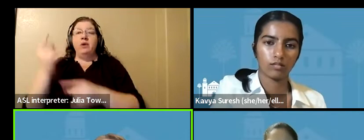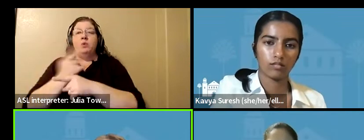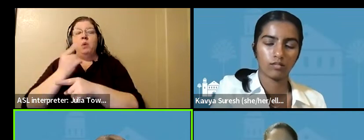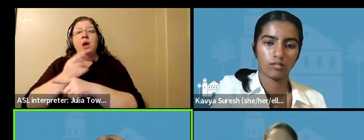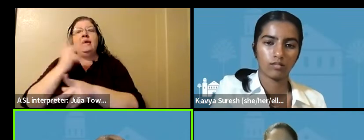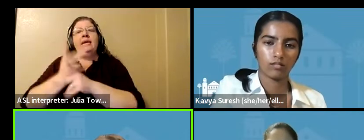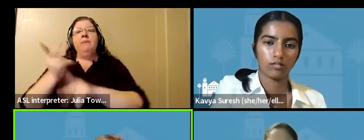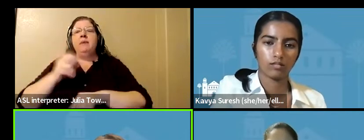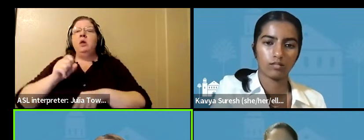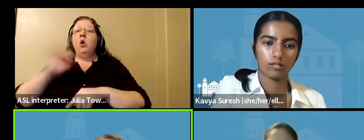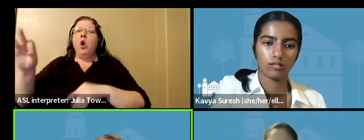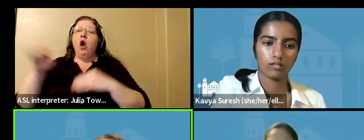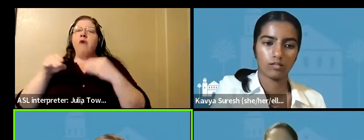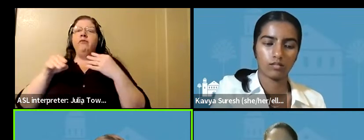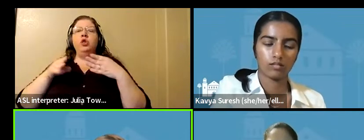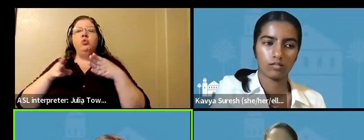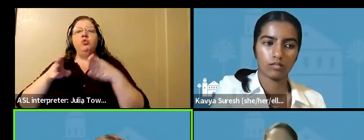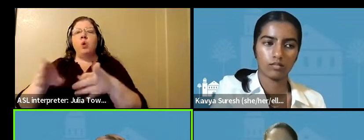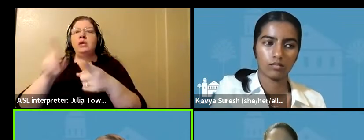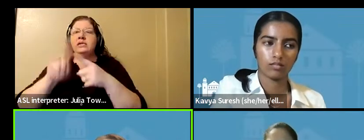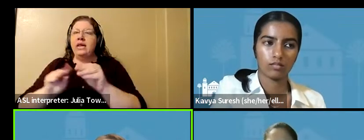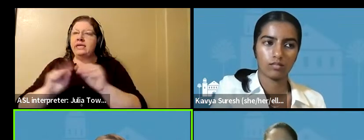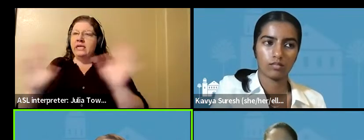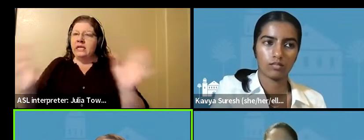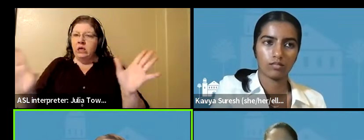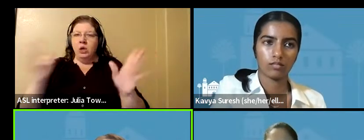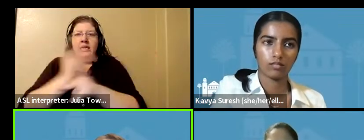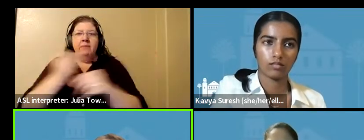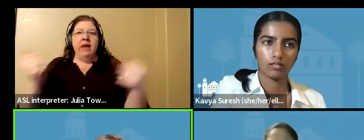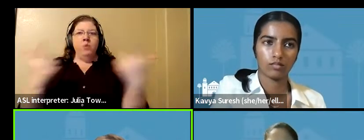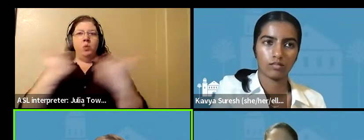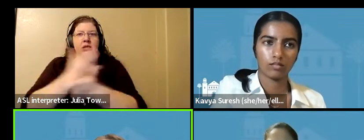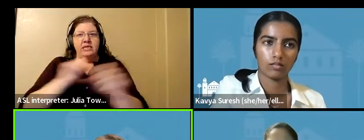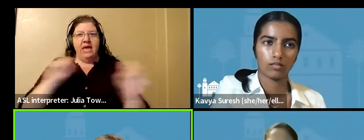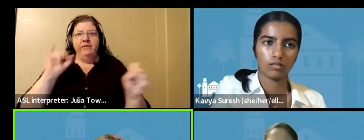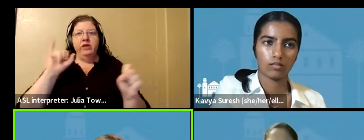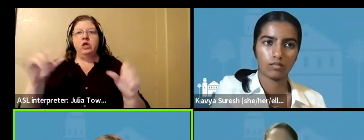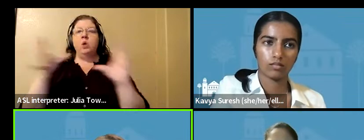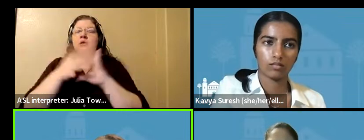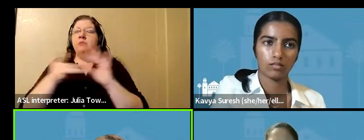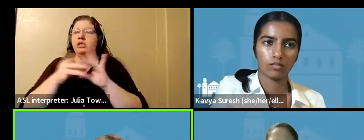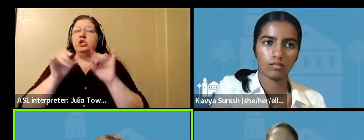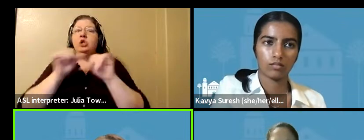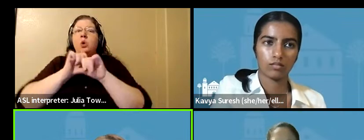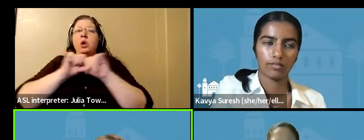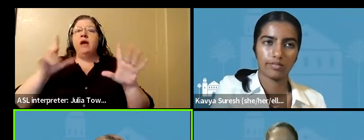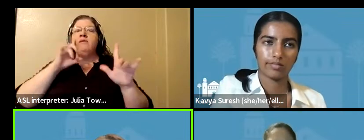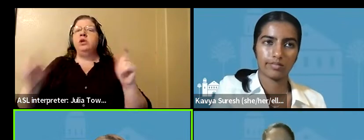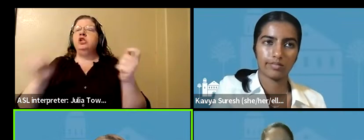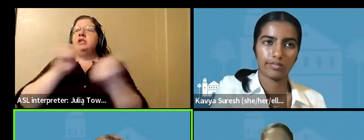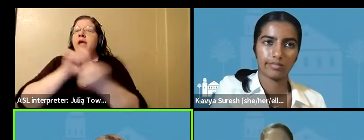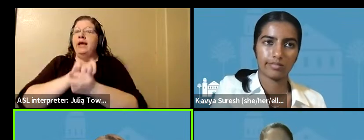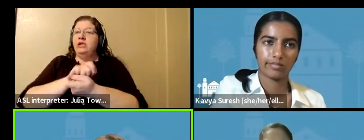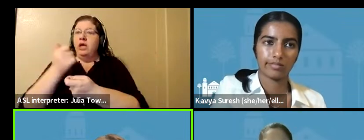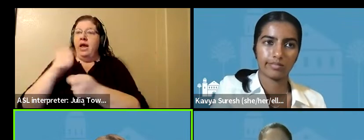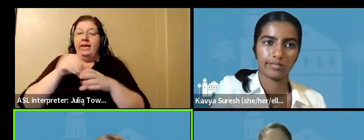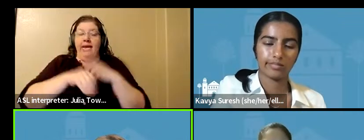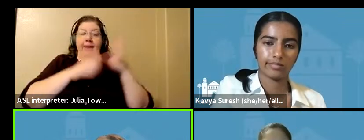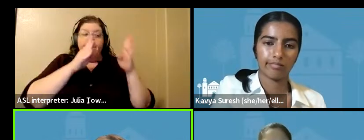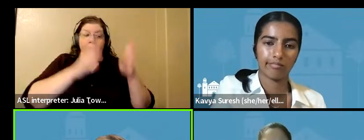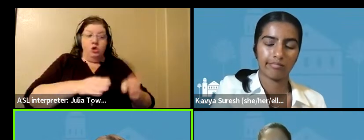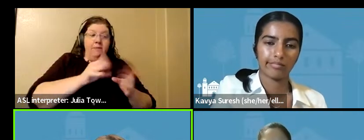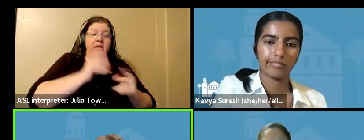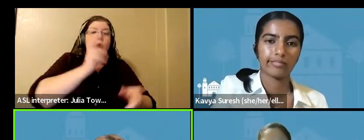even though it's clear, we want to keep everyone safe. So those messages are going out for changes to any in-person to Zoom